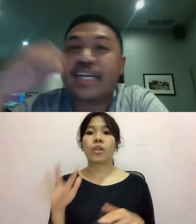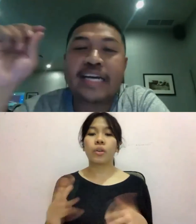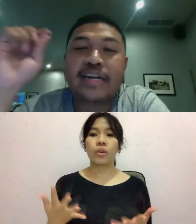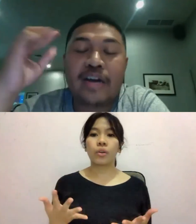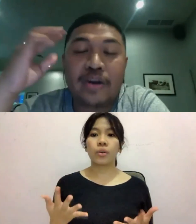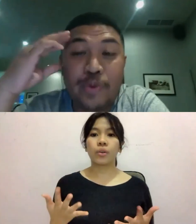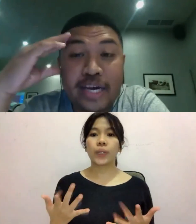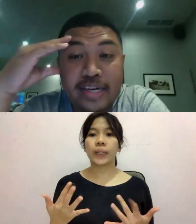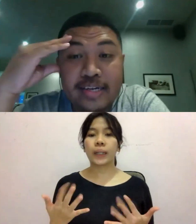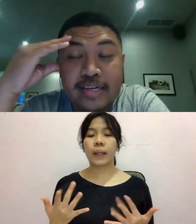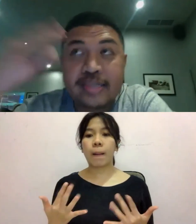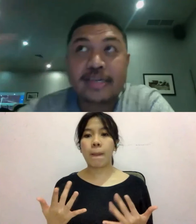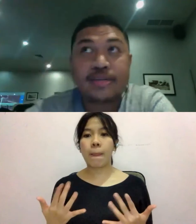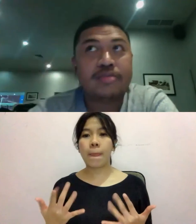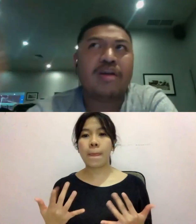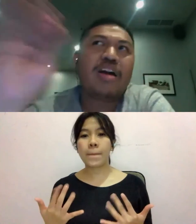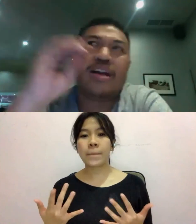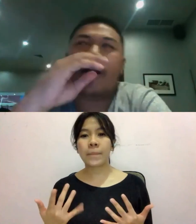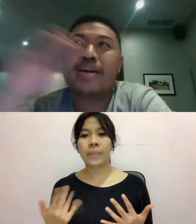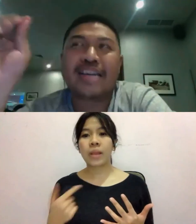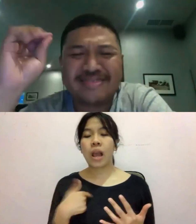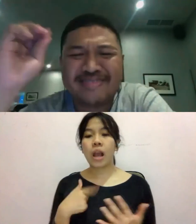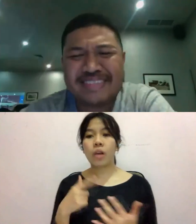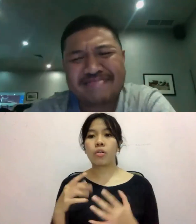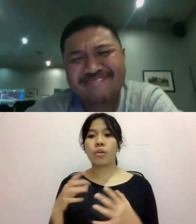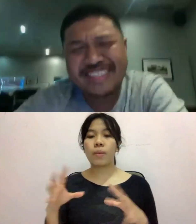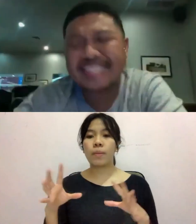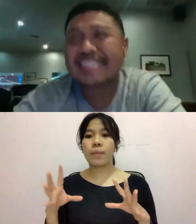I gained a lot of weight. Not a lot, like